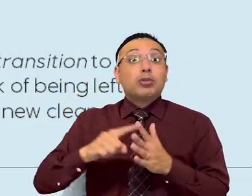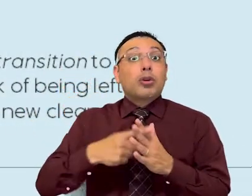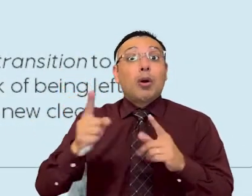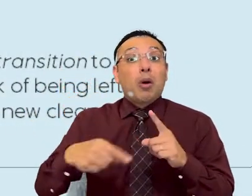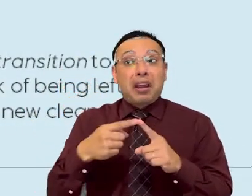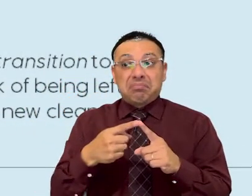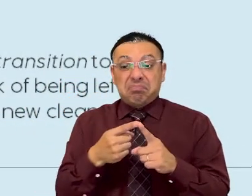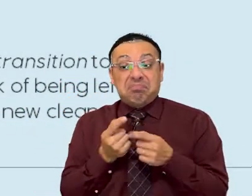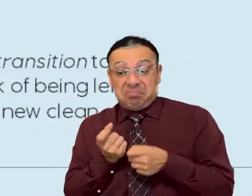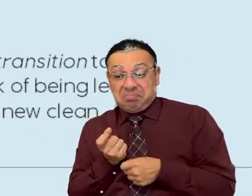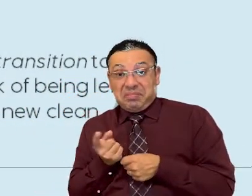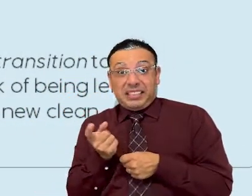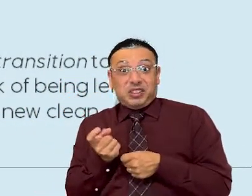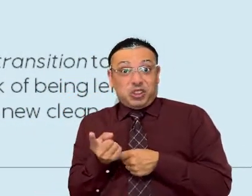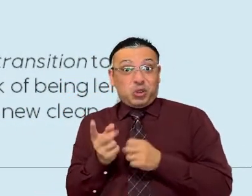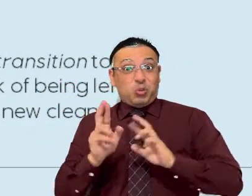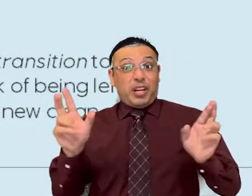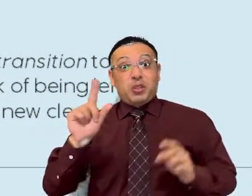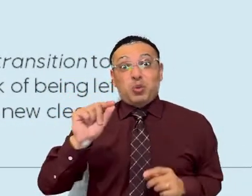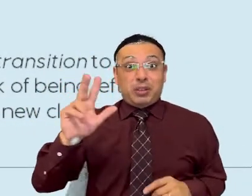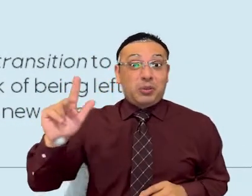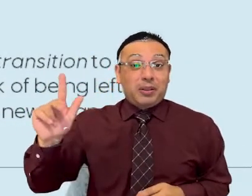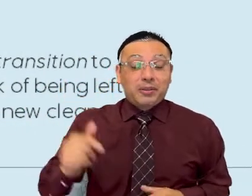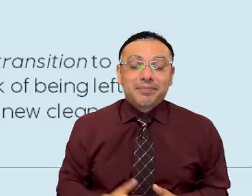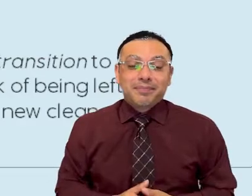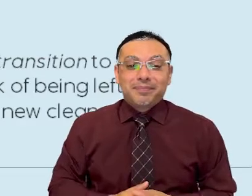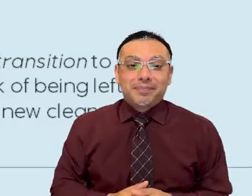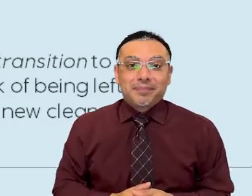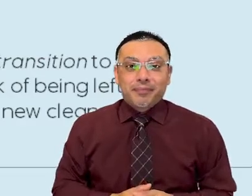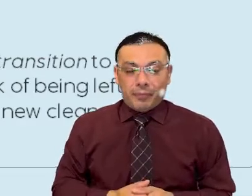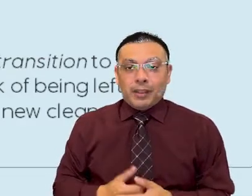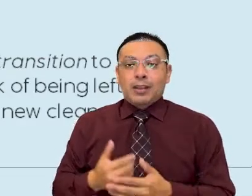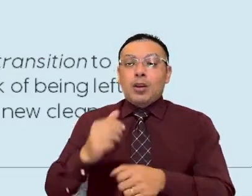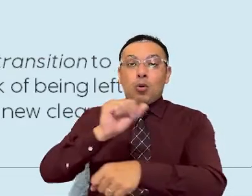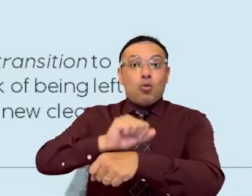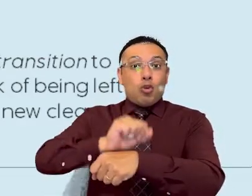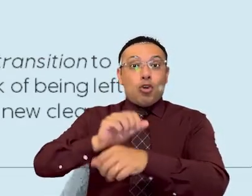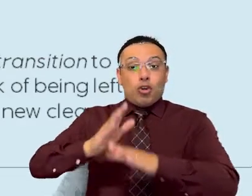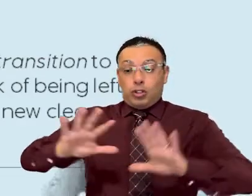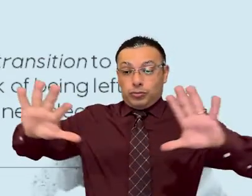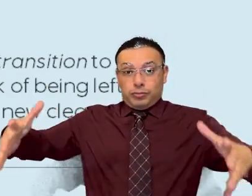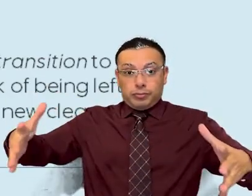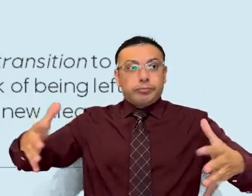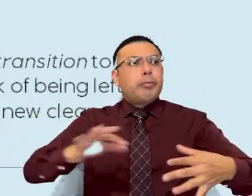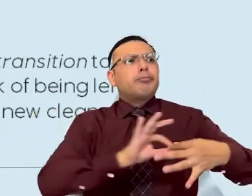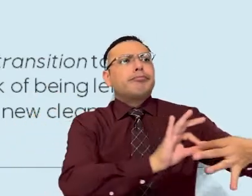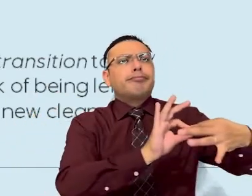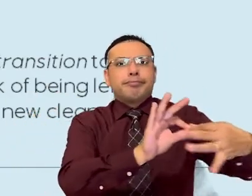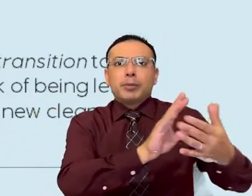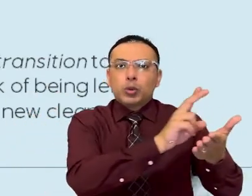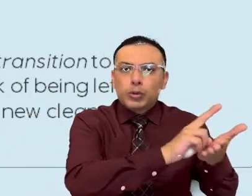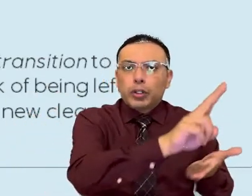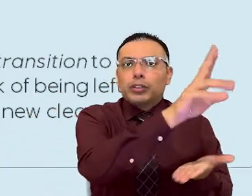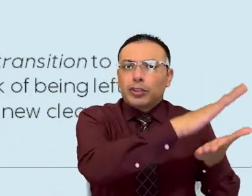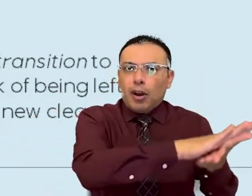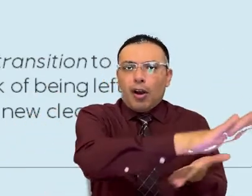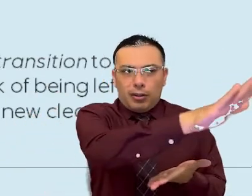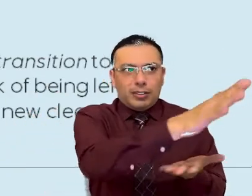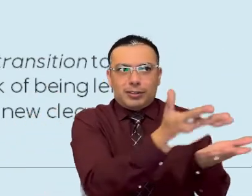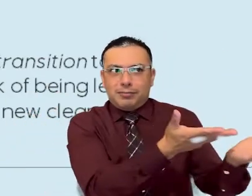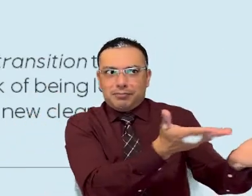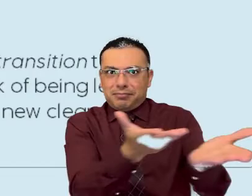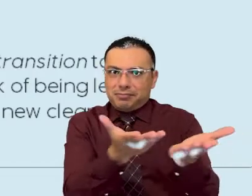And in terms of workforce, we're building relationships with local academic institutions. We fully appreciate it's not just about